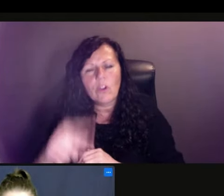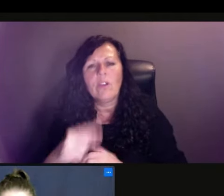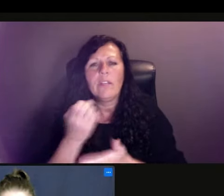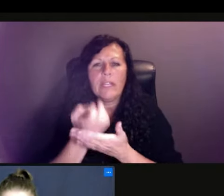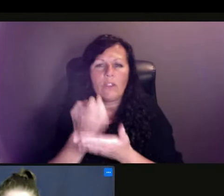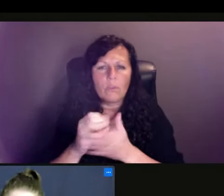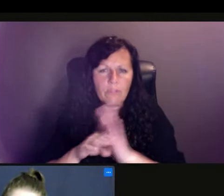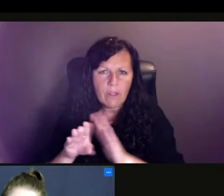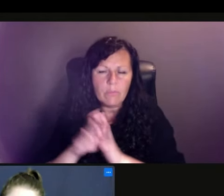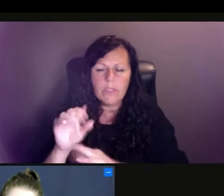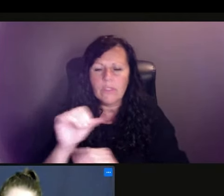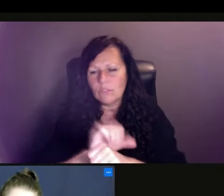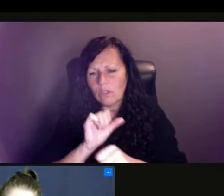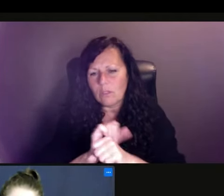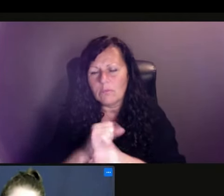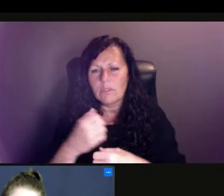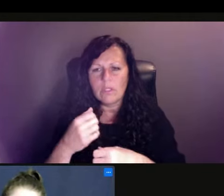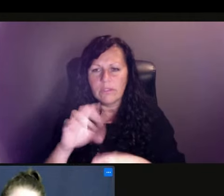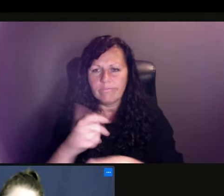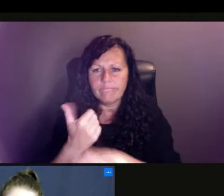and the creation of jobs within our city.